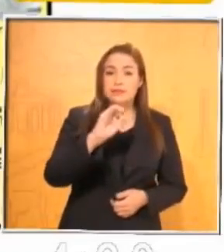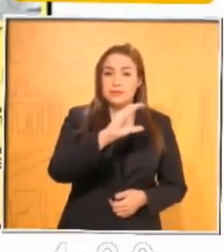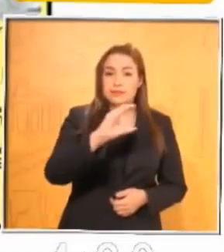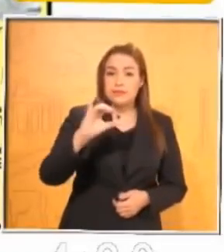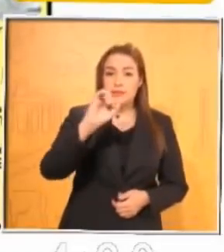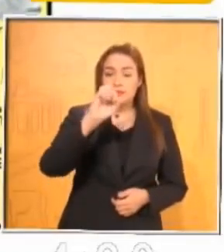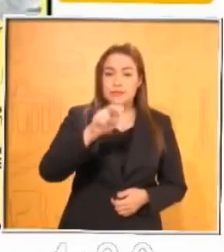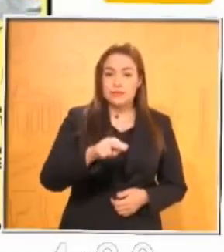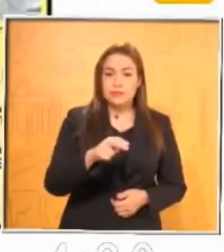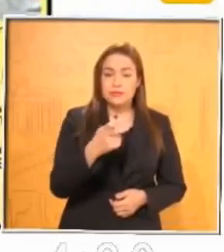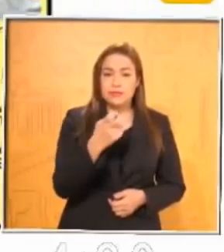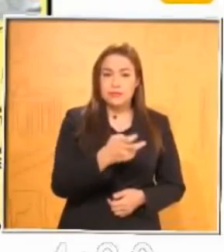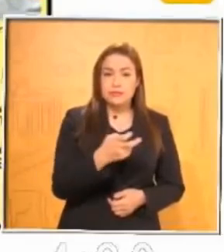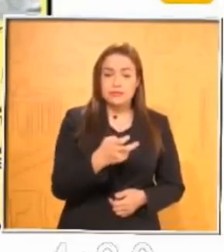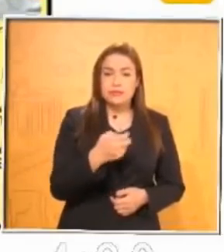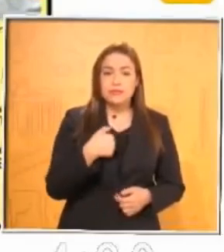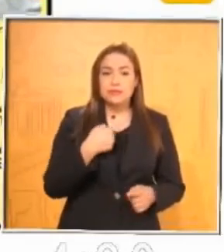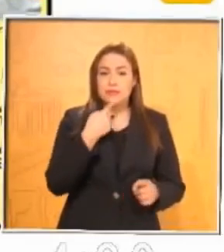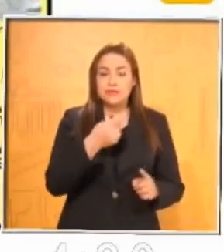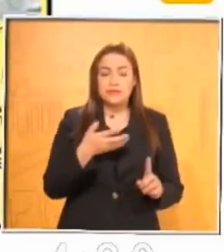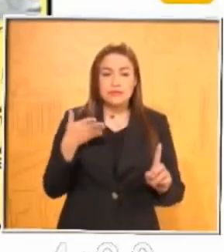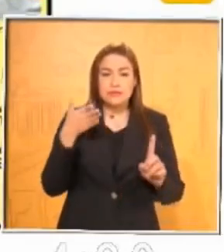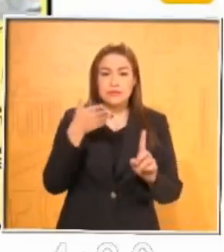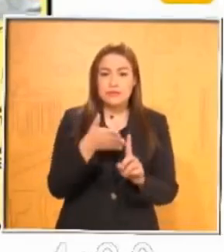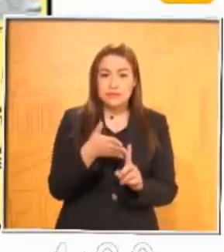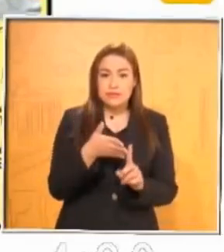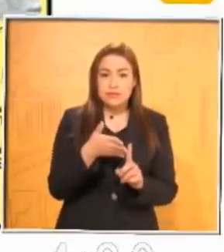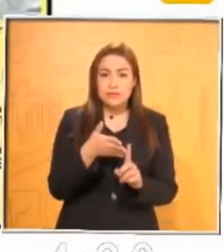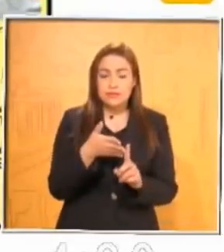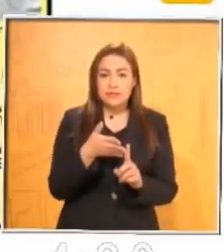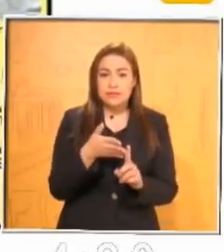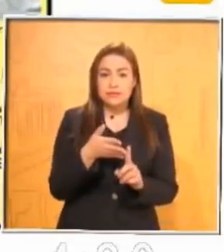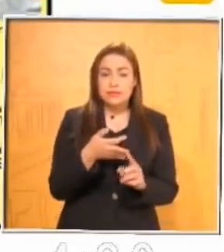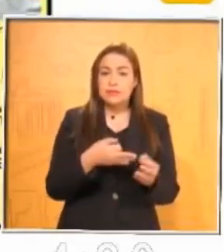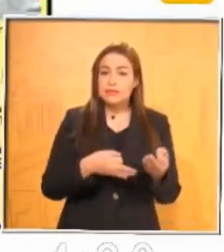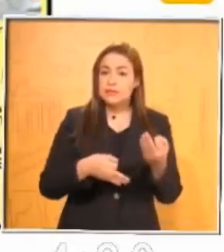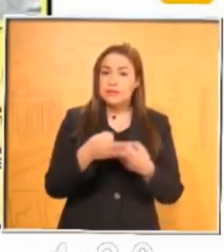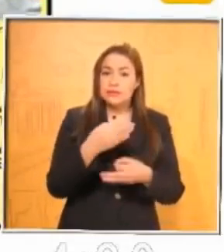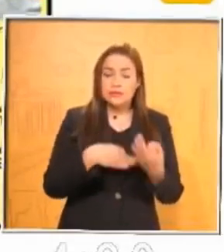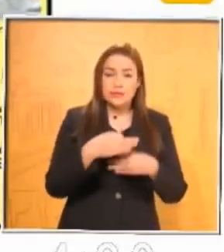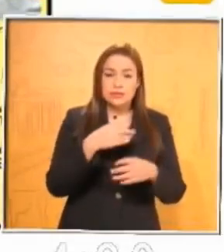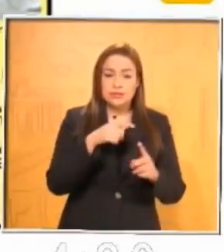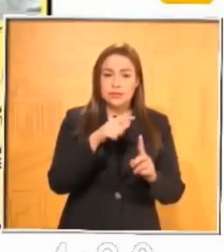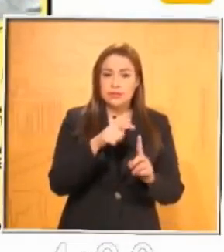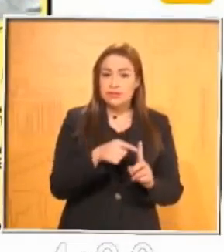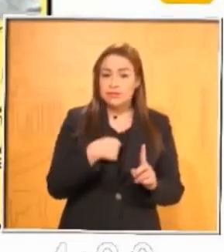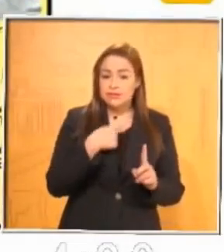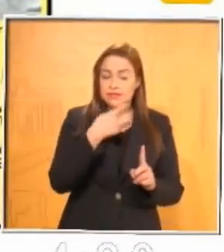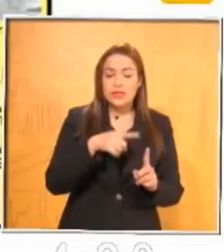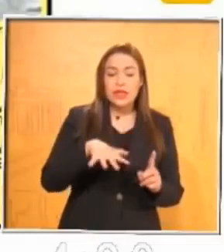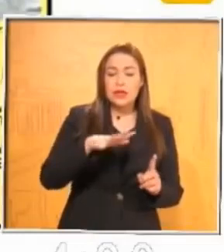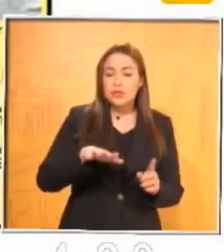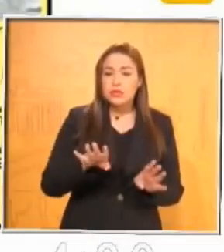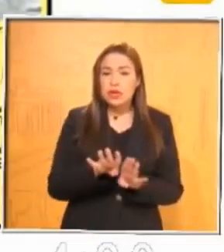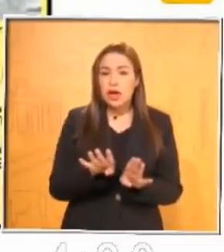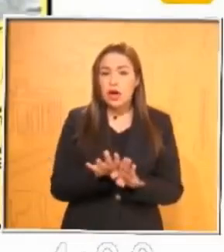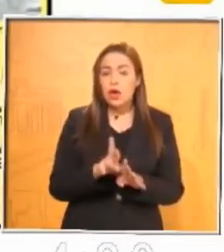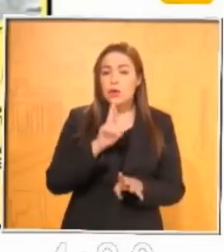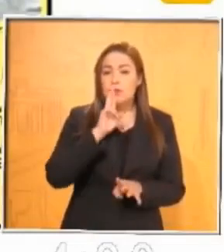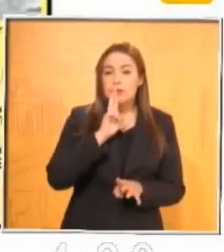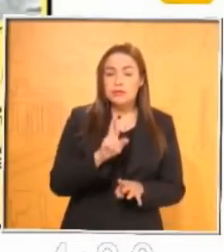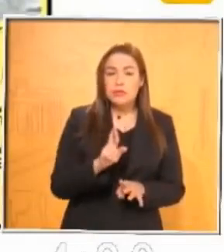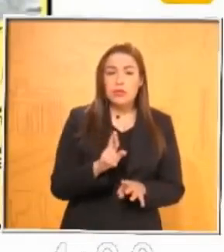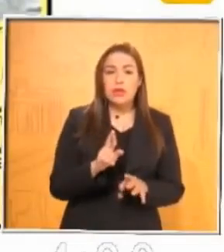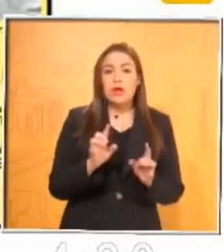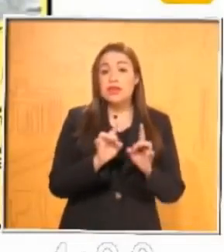to be a great educational tool, and many have been created to explore such diverse topics as